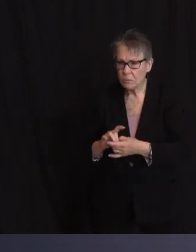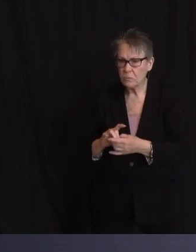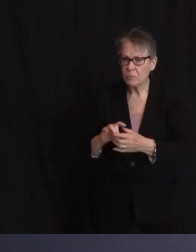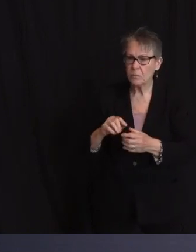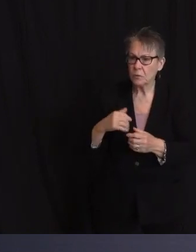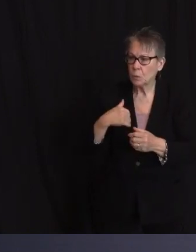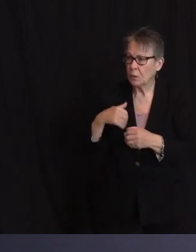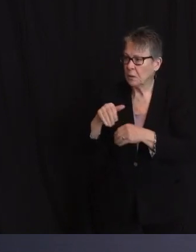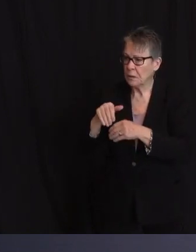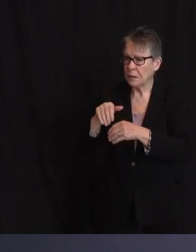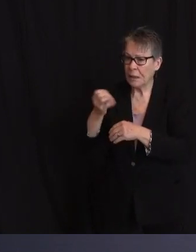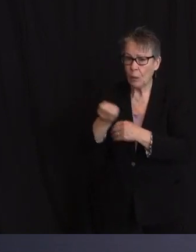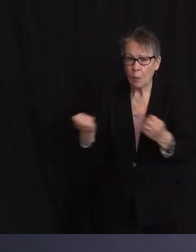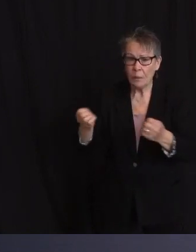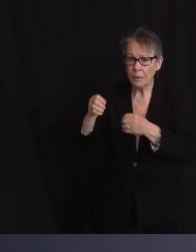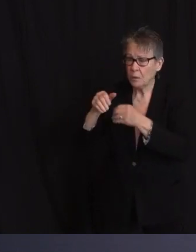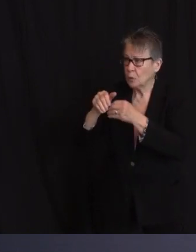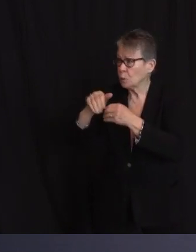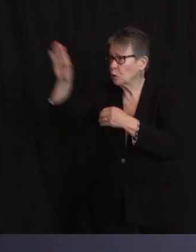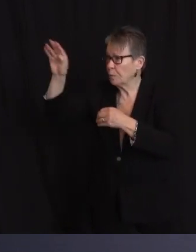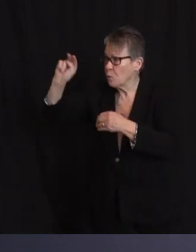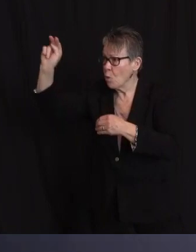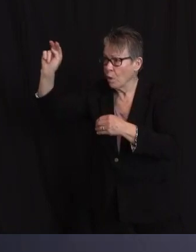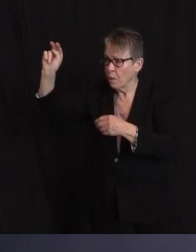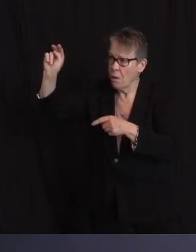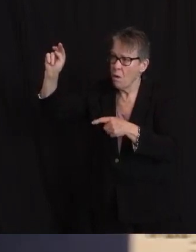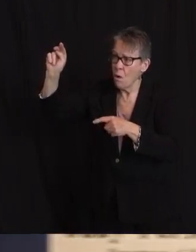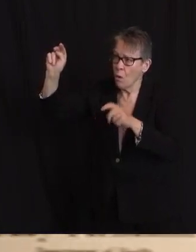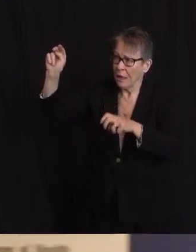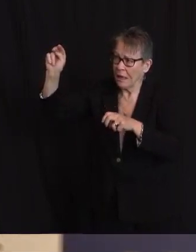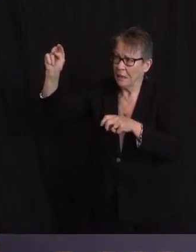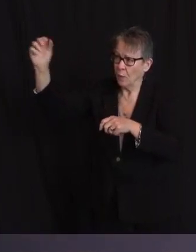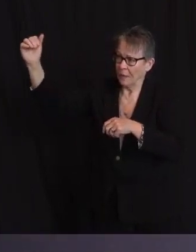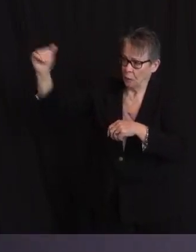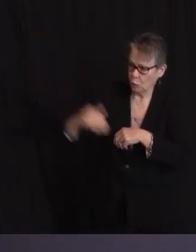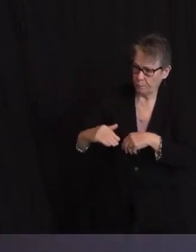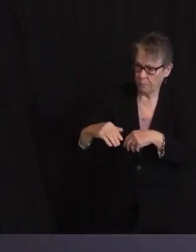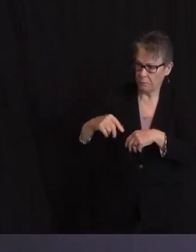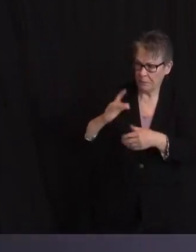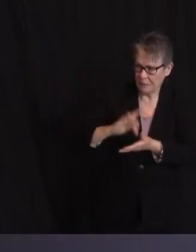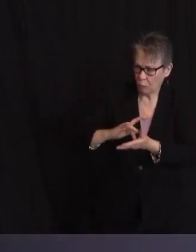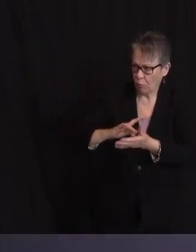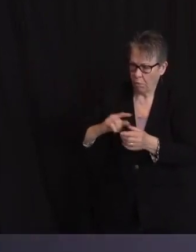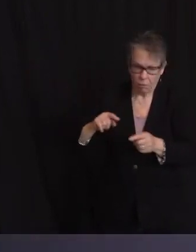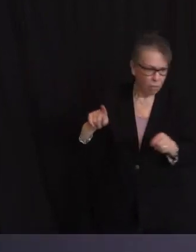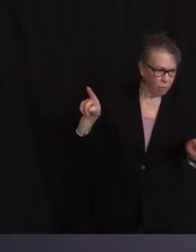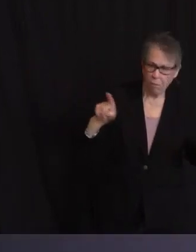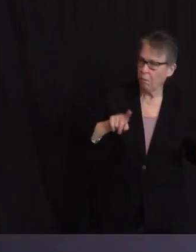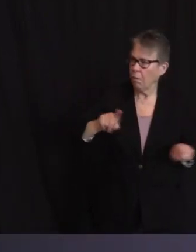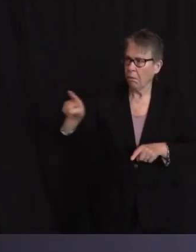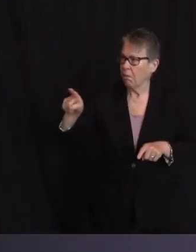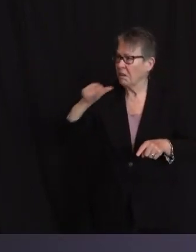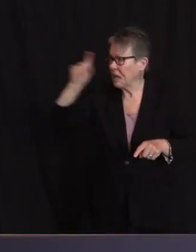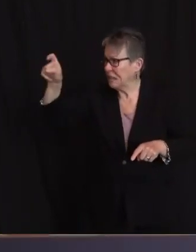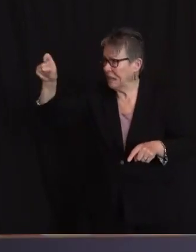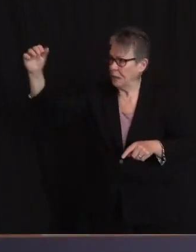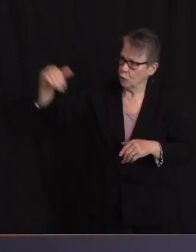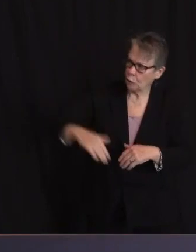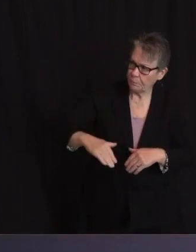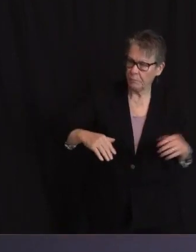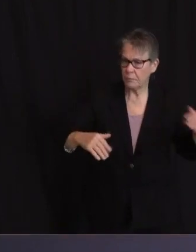in Central right now. I'll tell you, it just reminds again to say great news, but